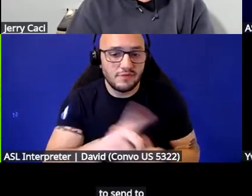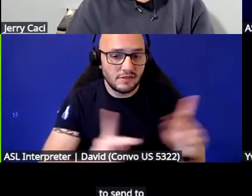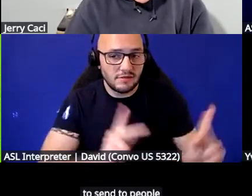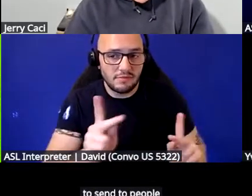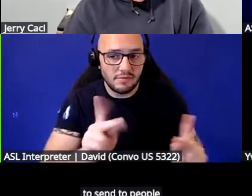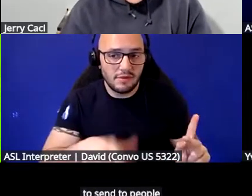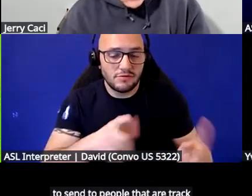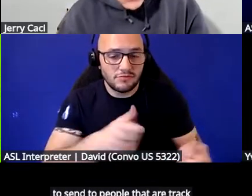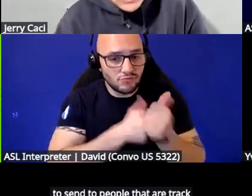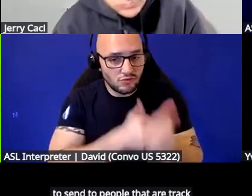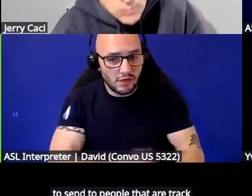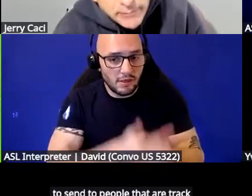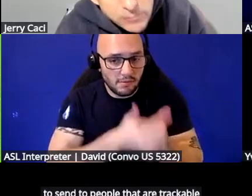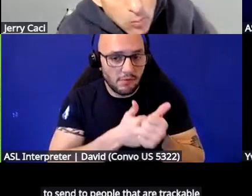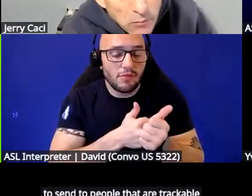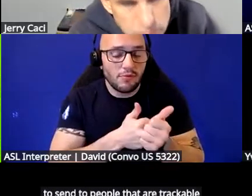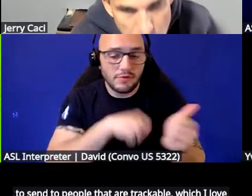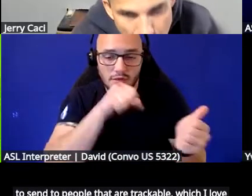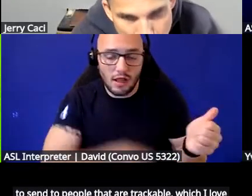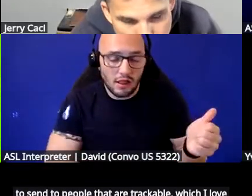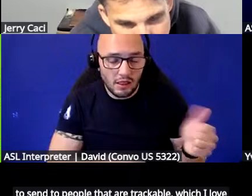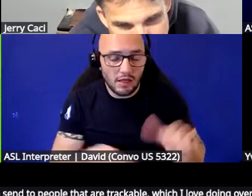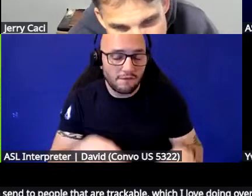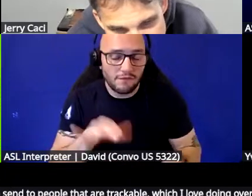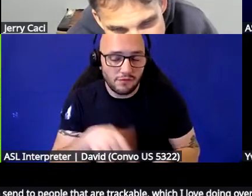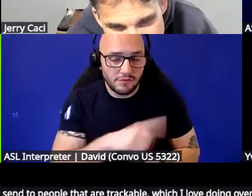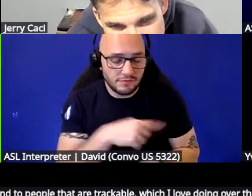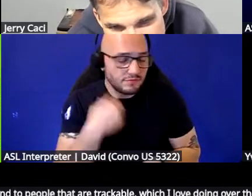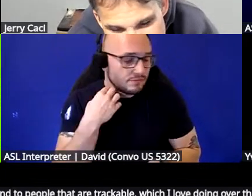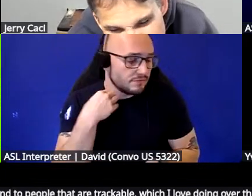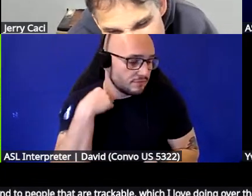are trackable, which I love doing over there.